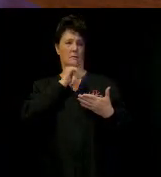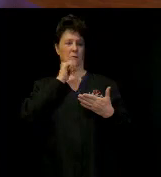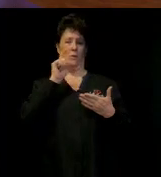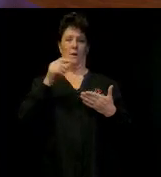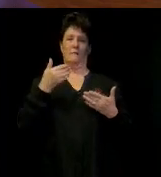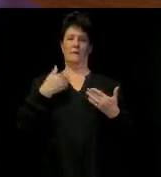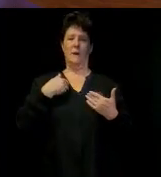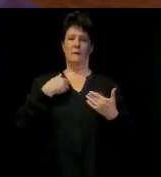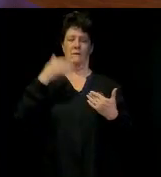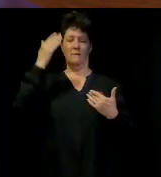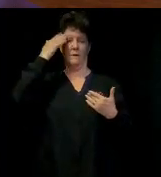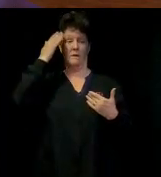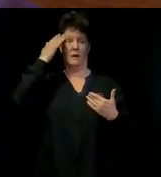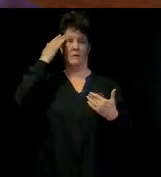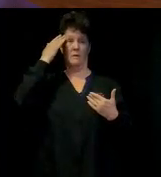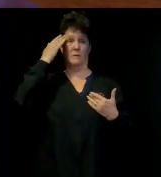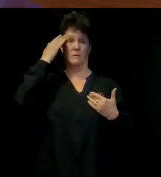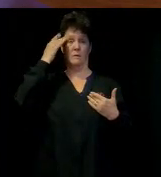down in here.